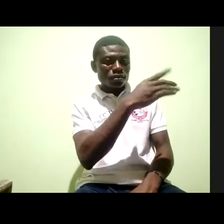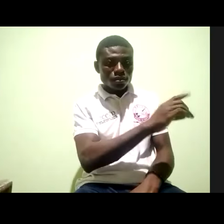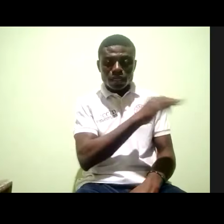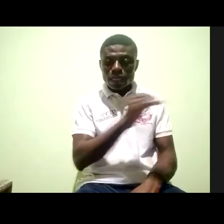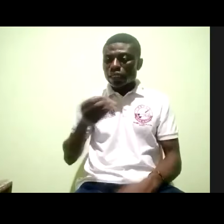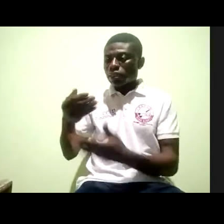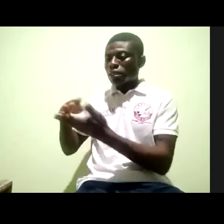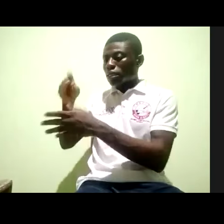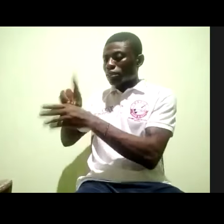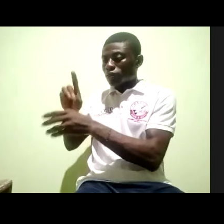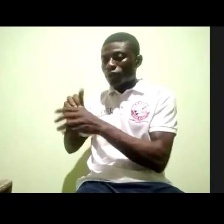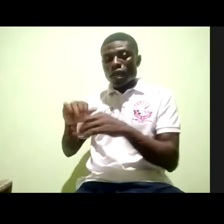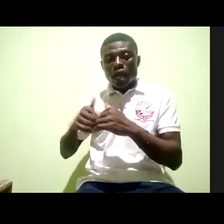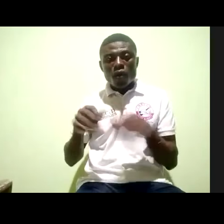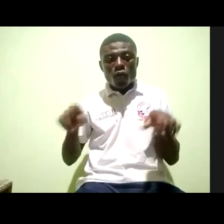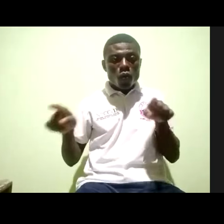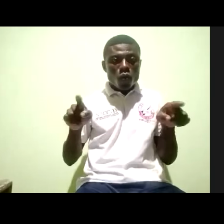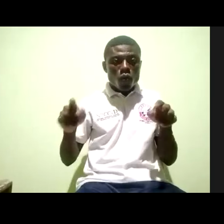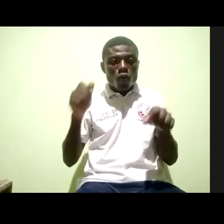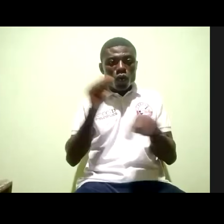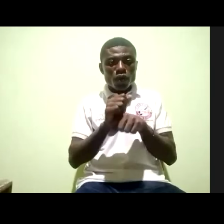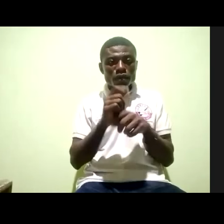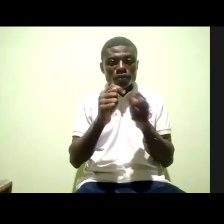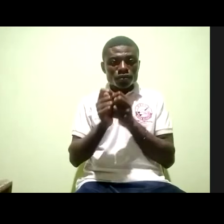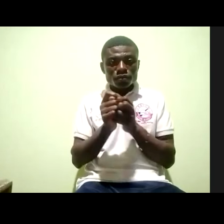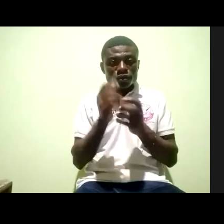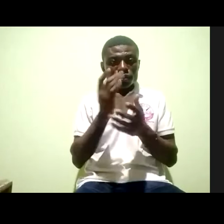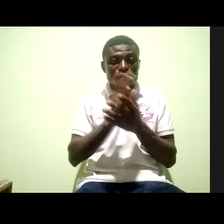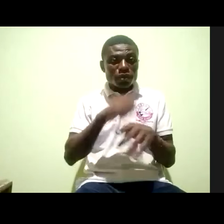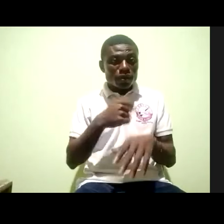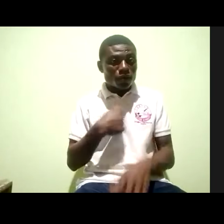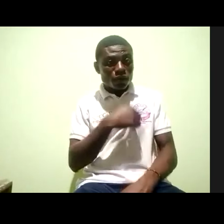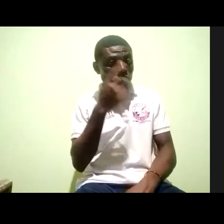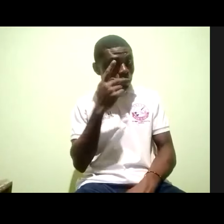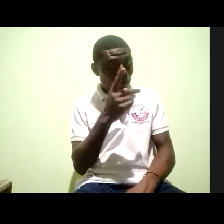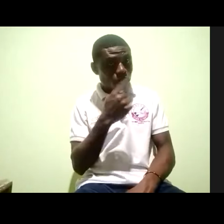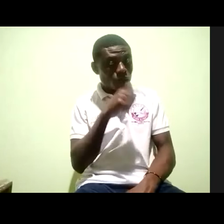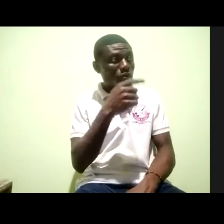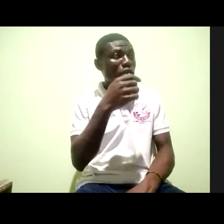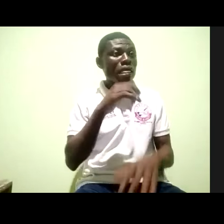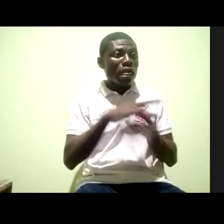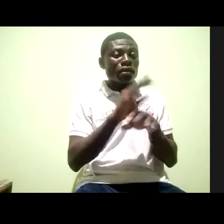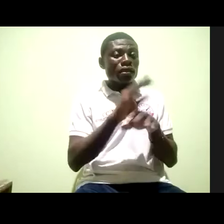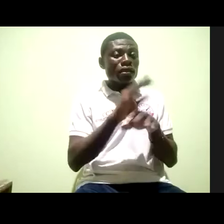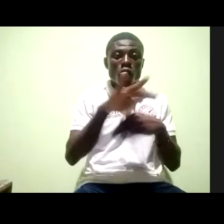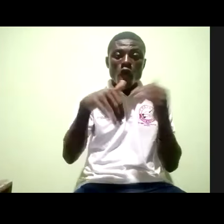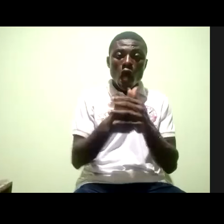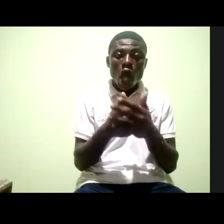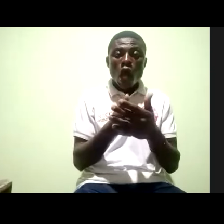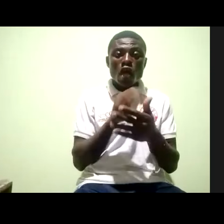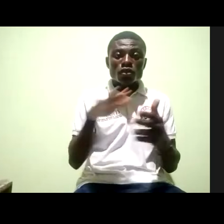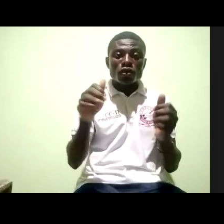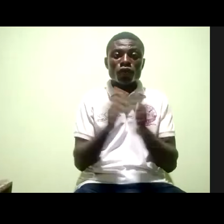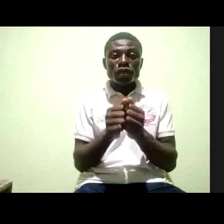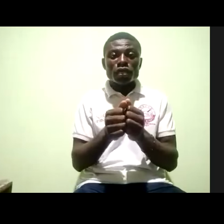correlated. So sometimes we have seen, earlier it was thought that all the children with attention